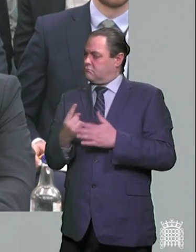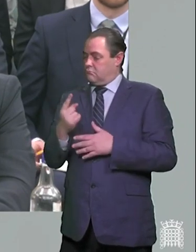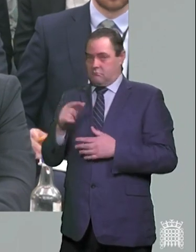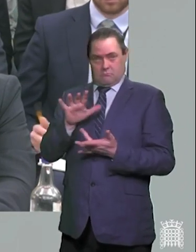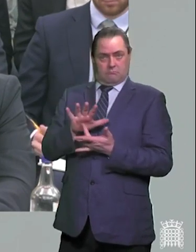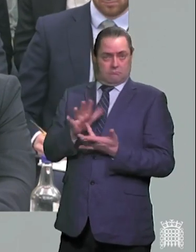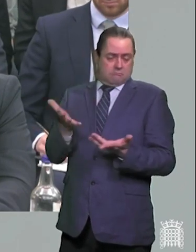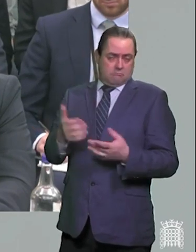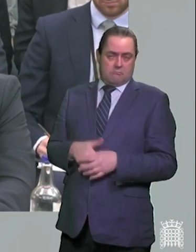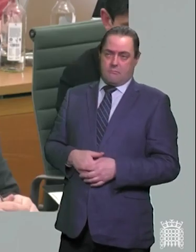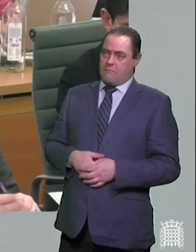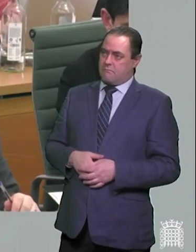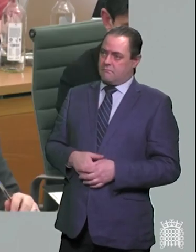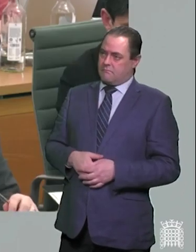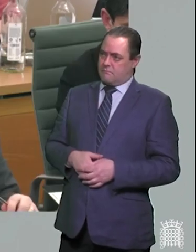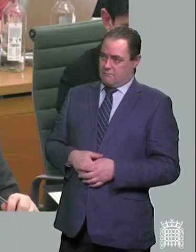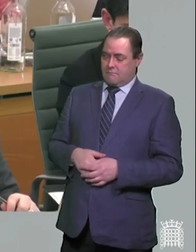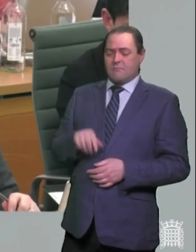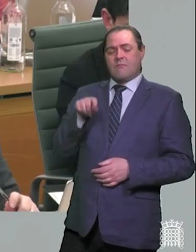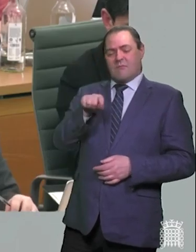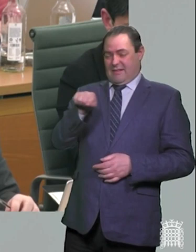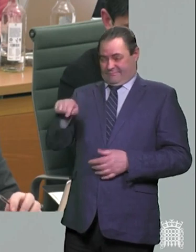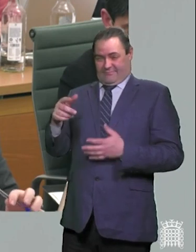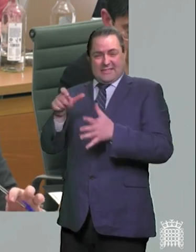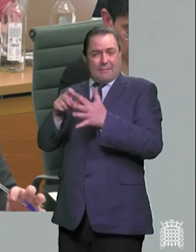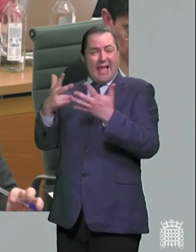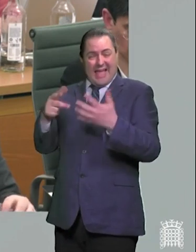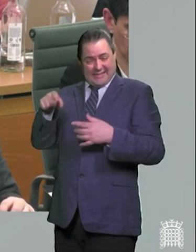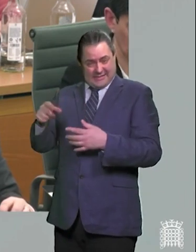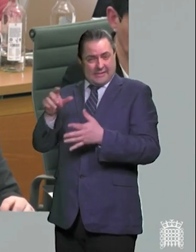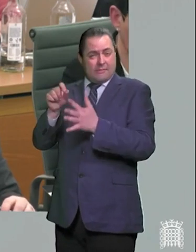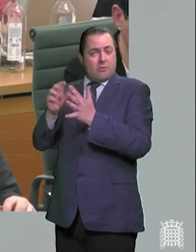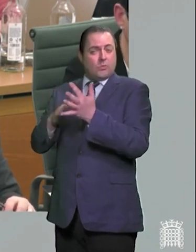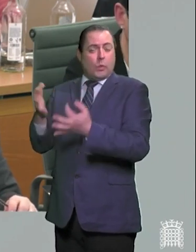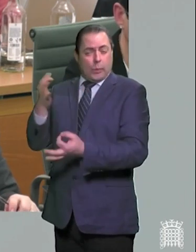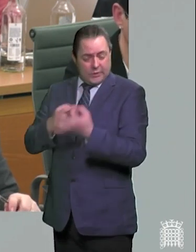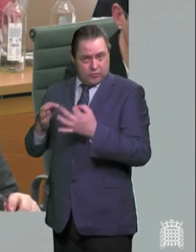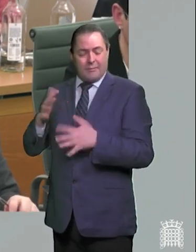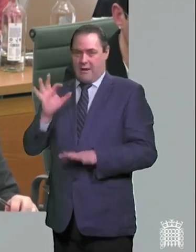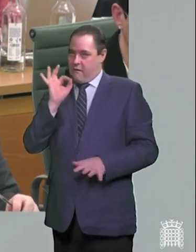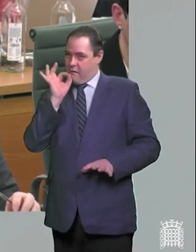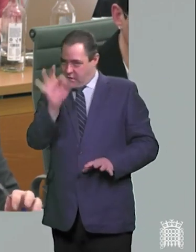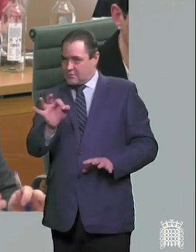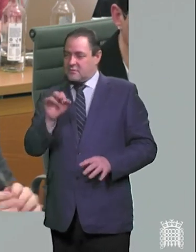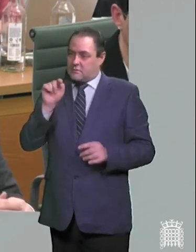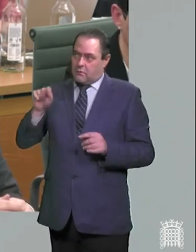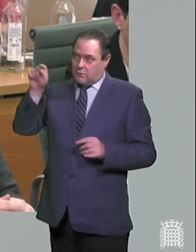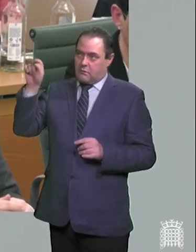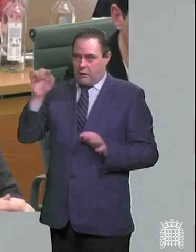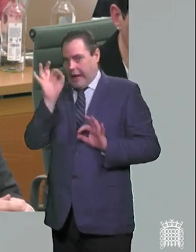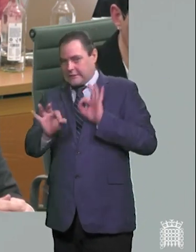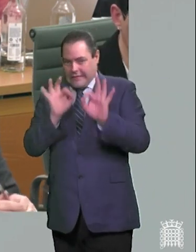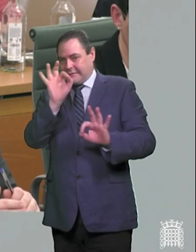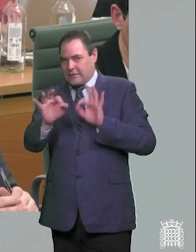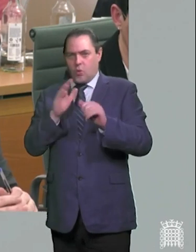did. By the end of that Prime Minister's questions on the 8th of December, you've been asked, I think, multiple times about the issue of gatherings